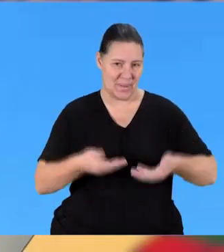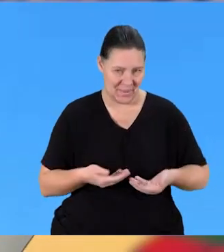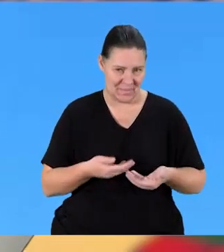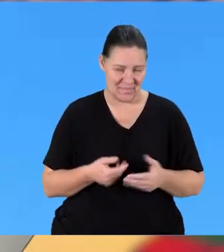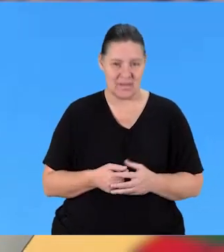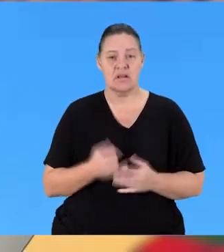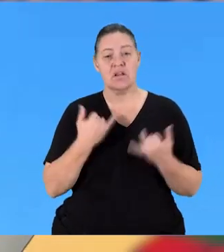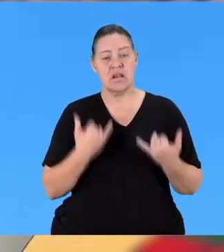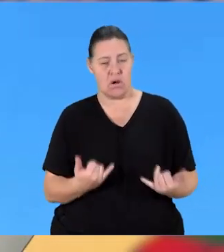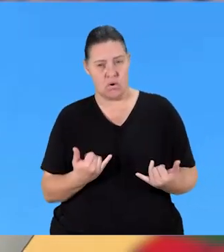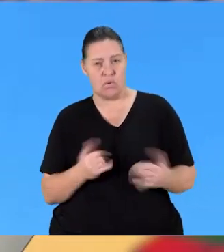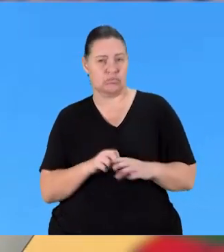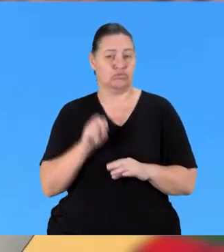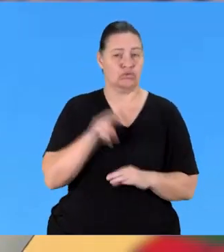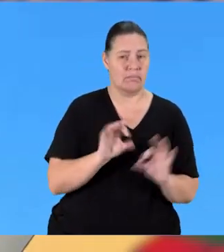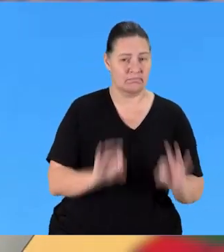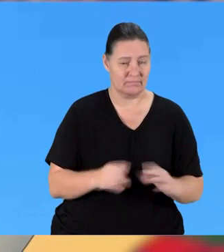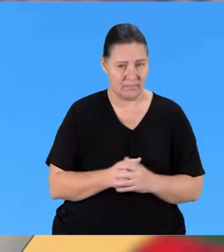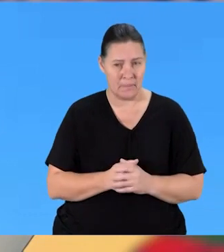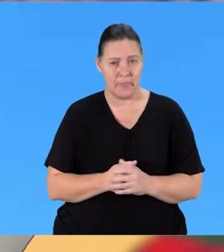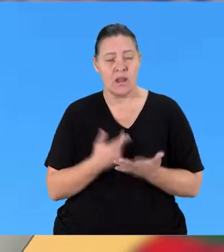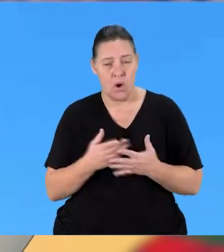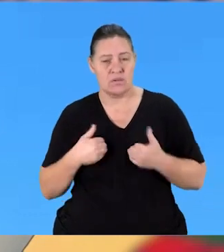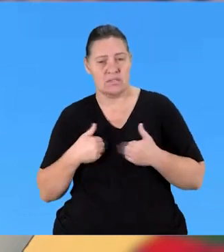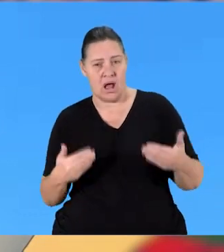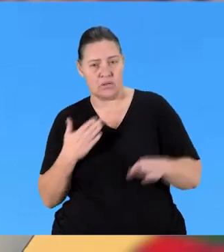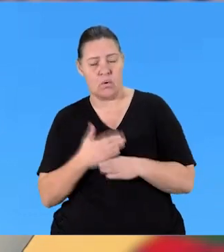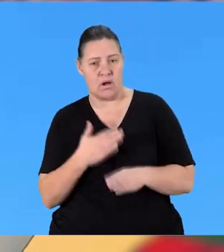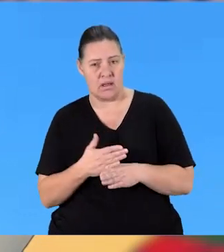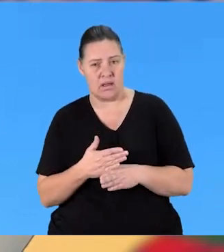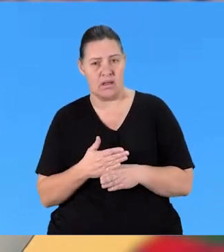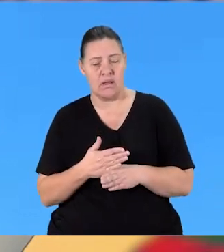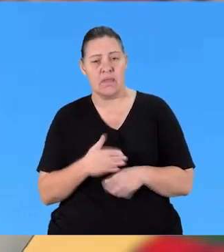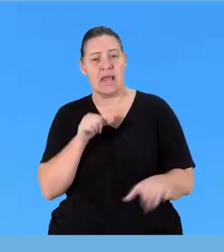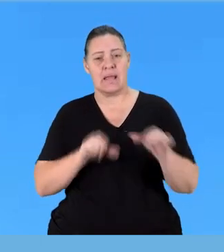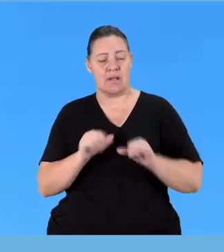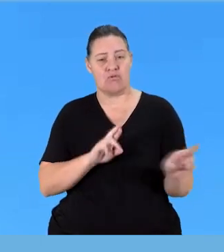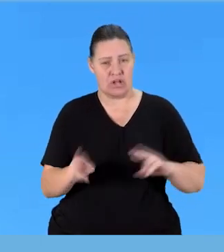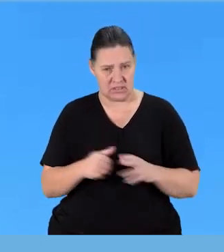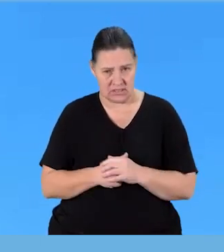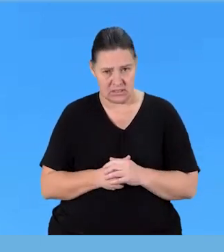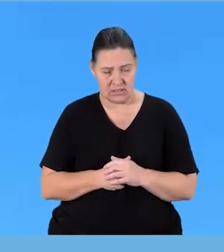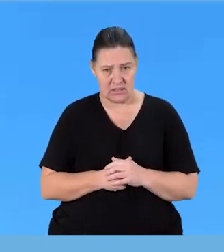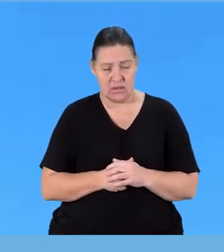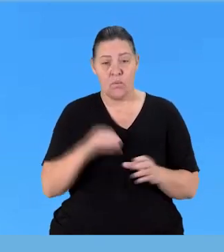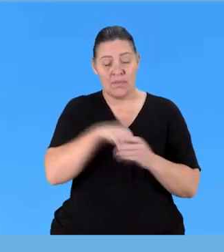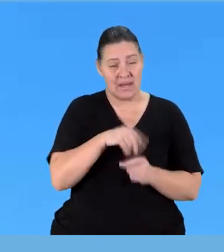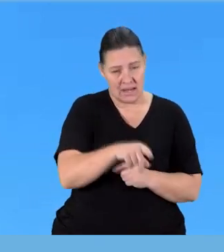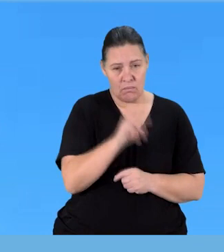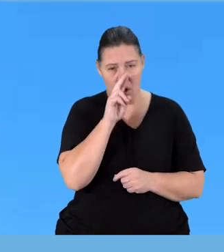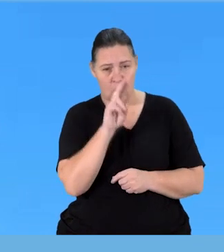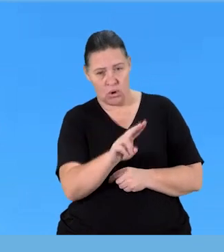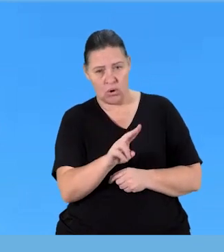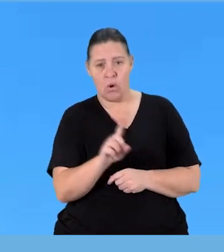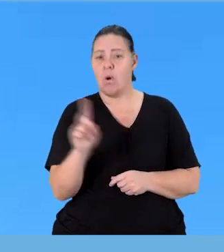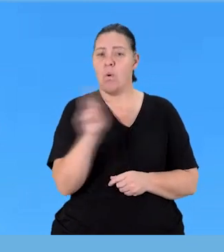Welcome back from an ad break. So now let's just jump right in. We are going to start with the general chemical reactions, and within that, we're